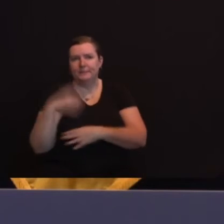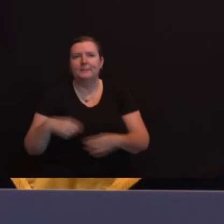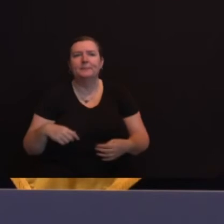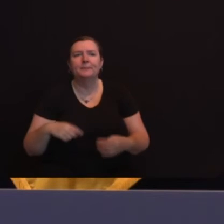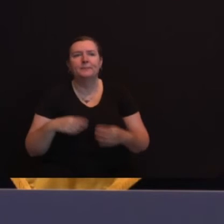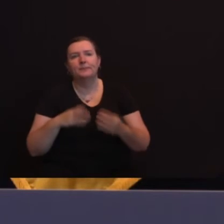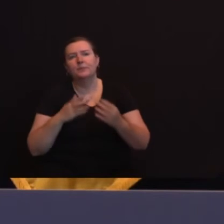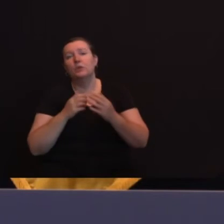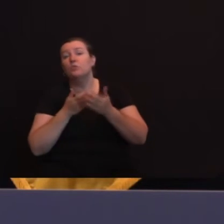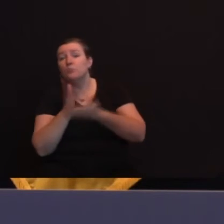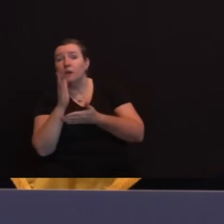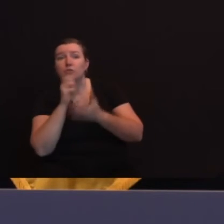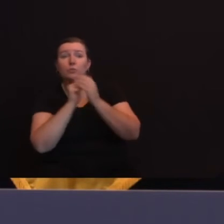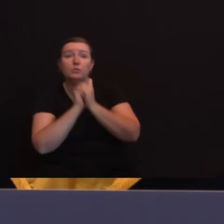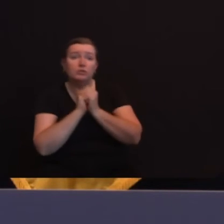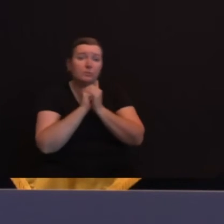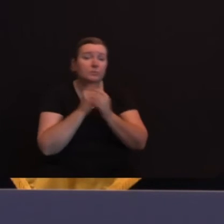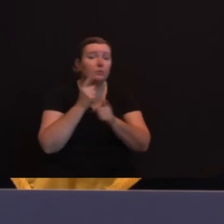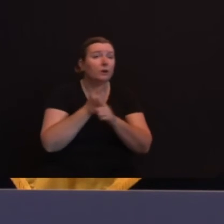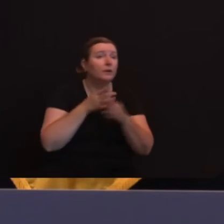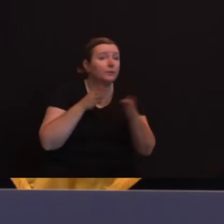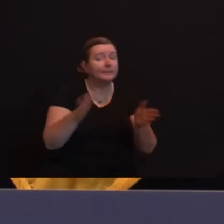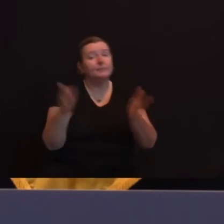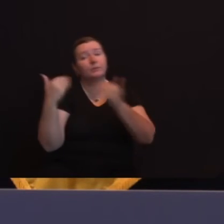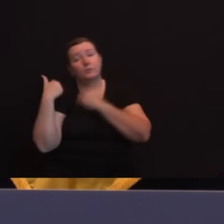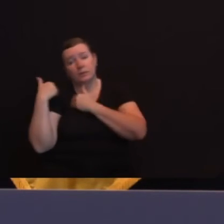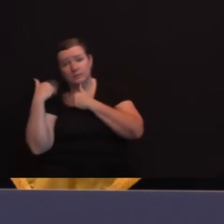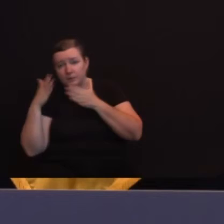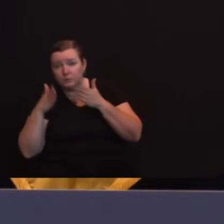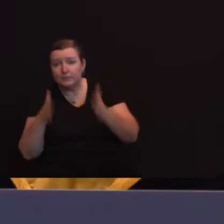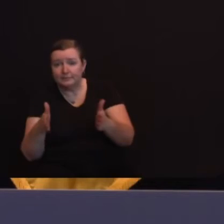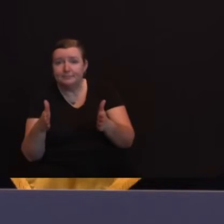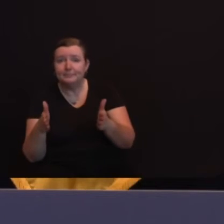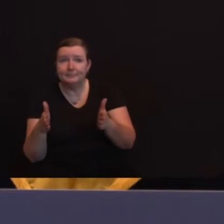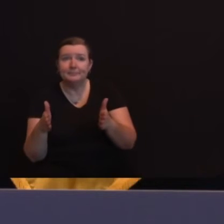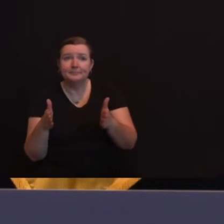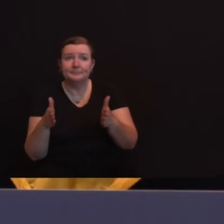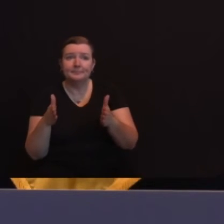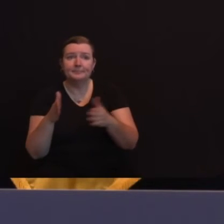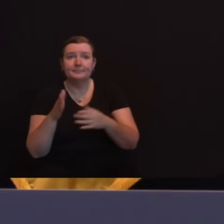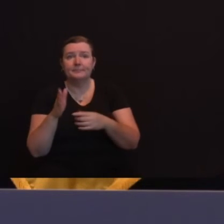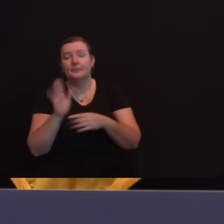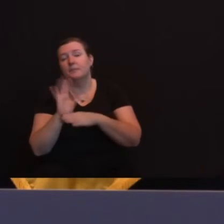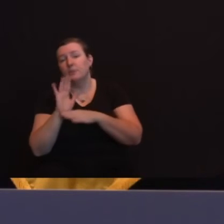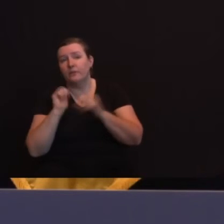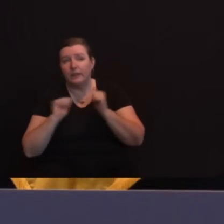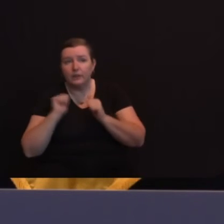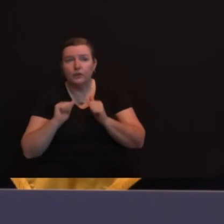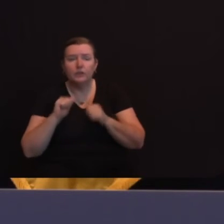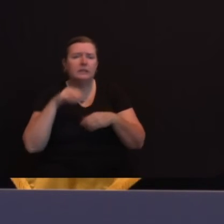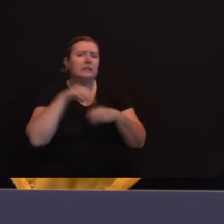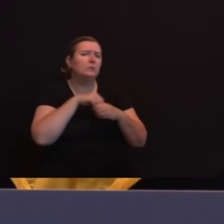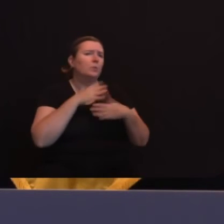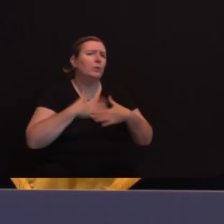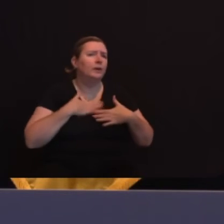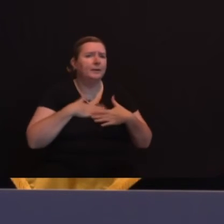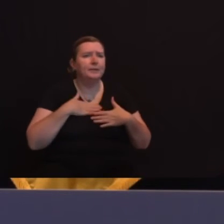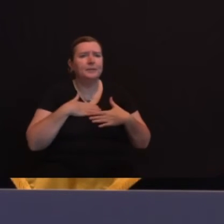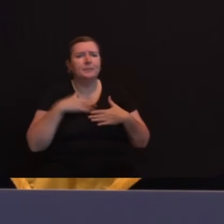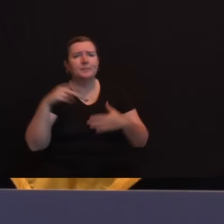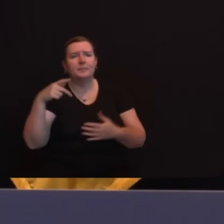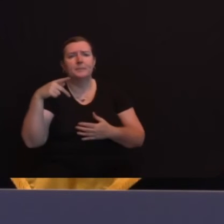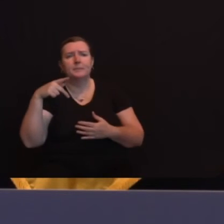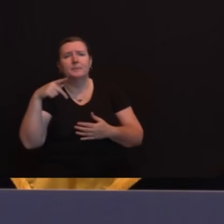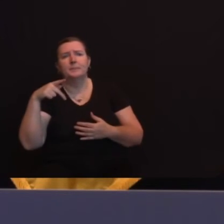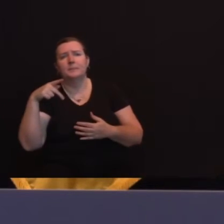the responsible way. Movie theaters and indoor entertainment. Paramil, please comment.